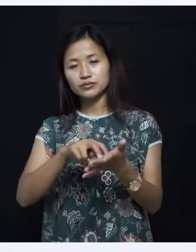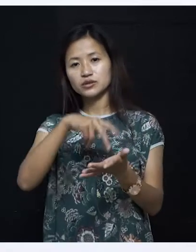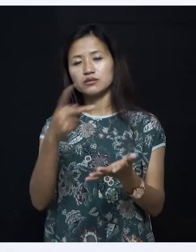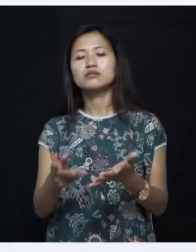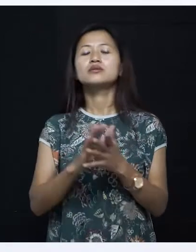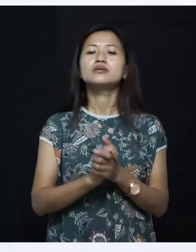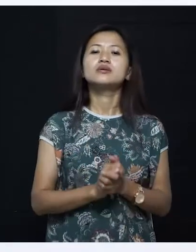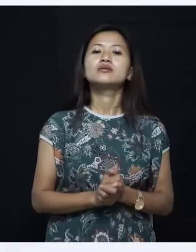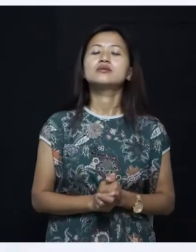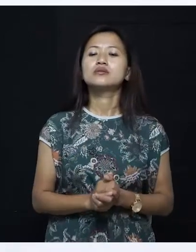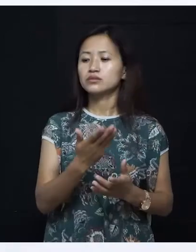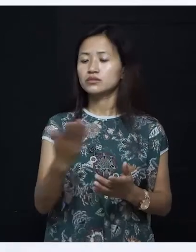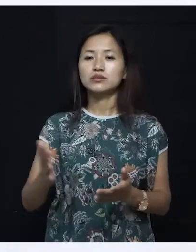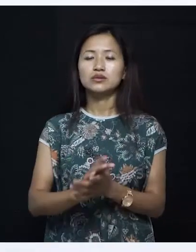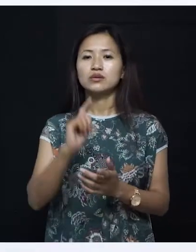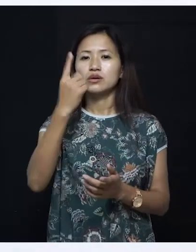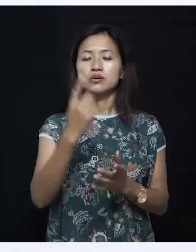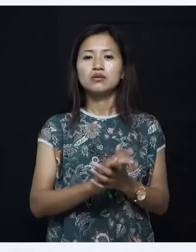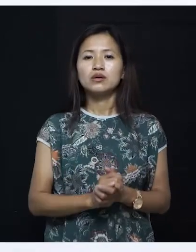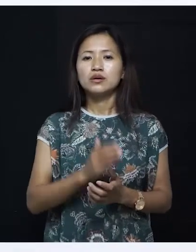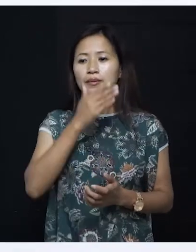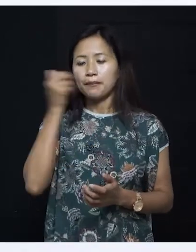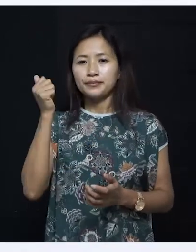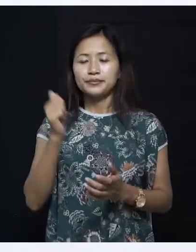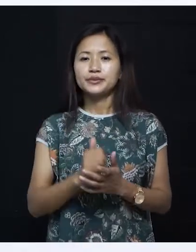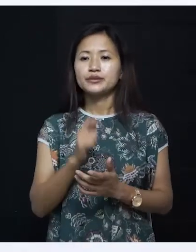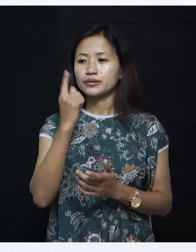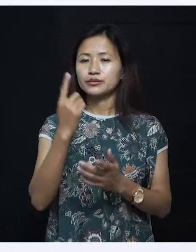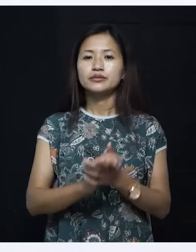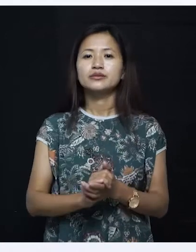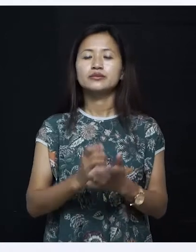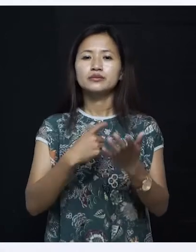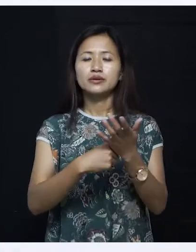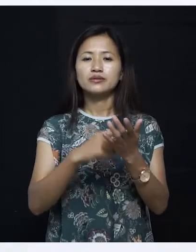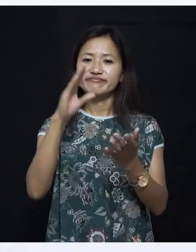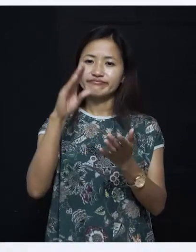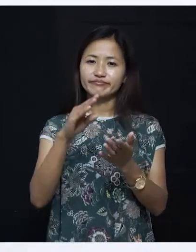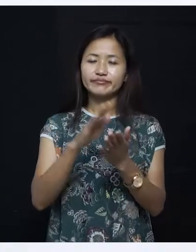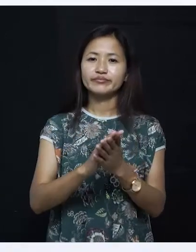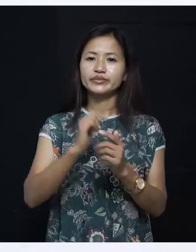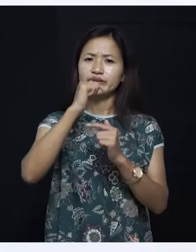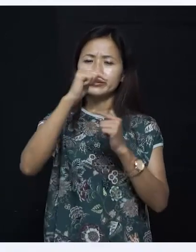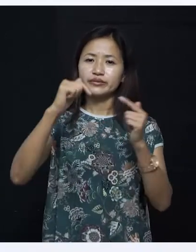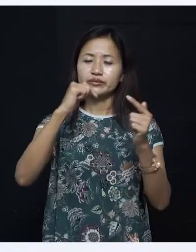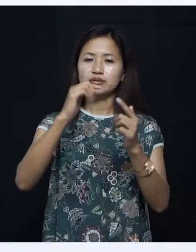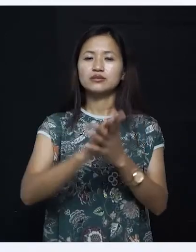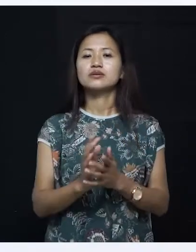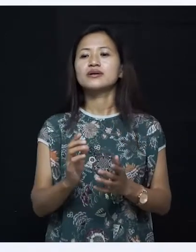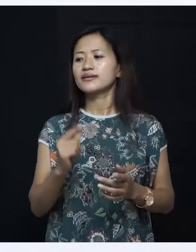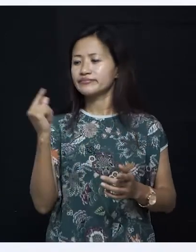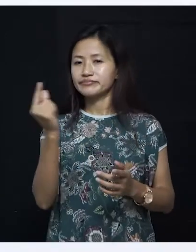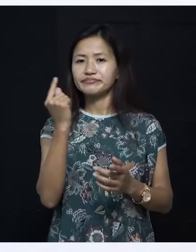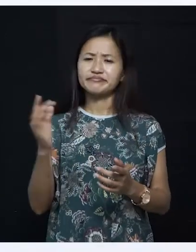it? So those is, the first one is, the best one is, it is says that reduce, recycle and reuse,